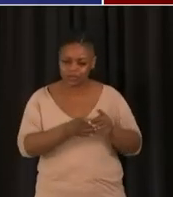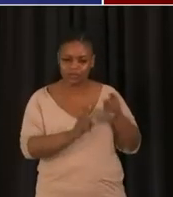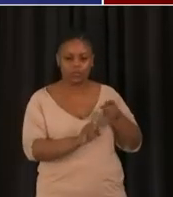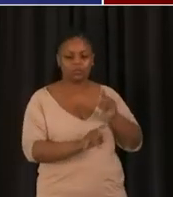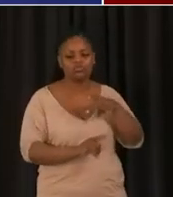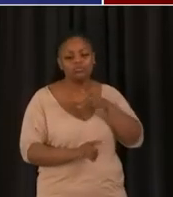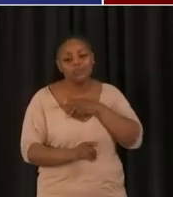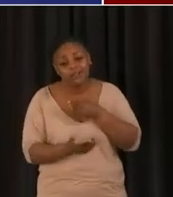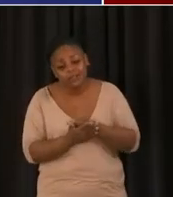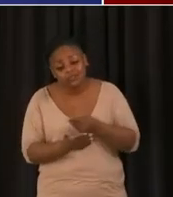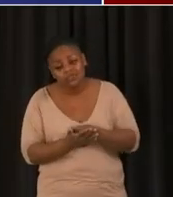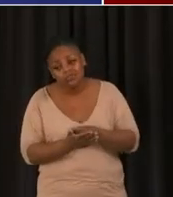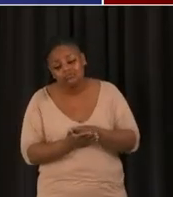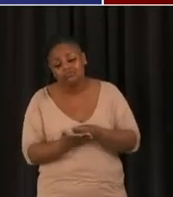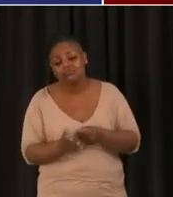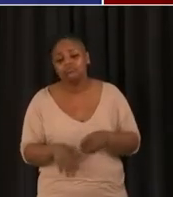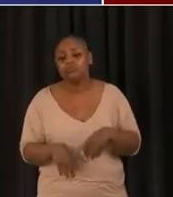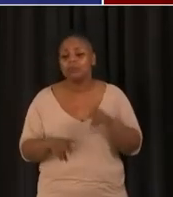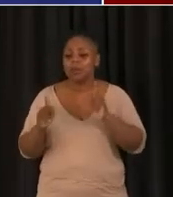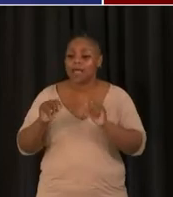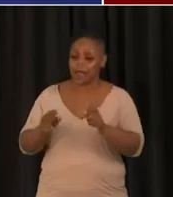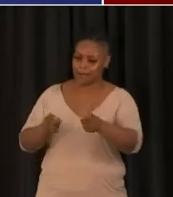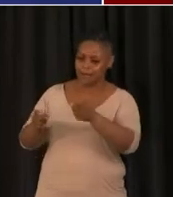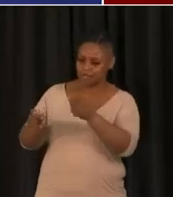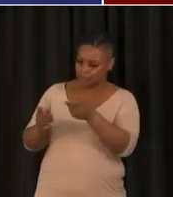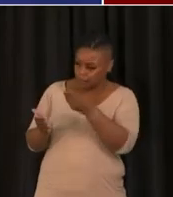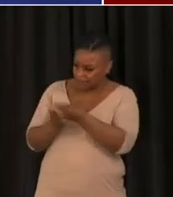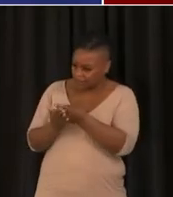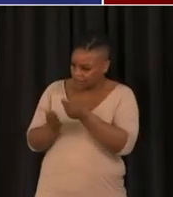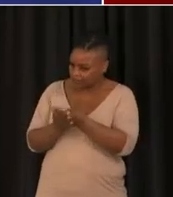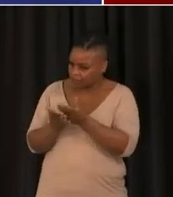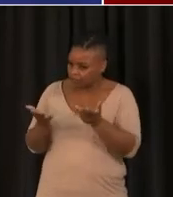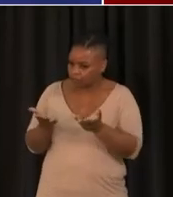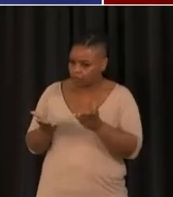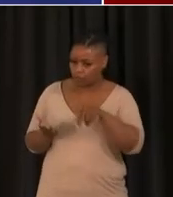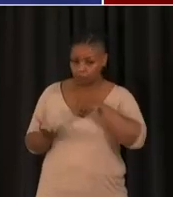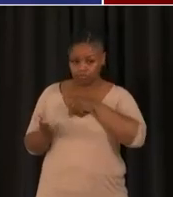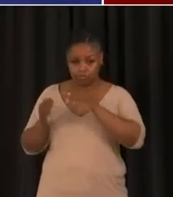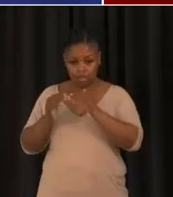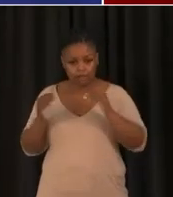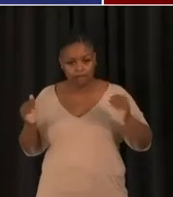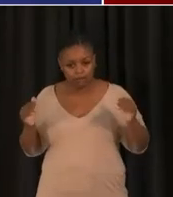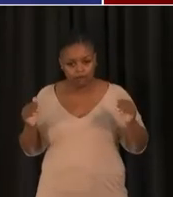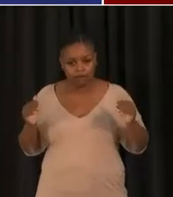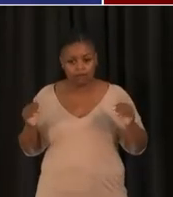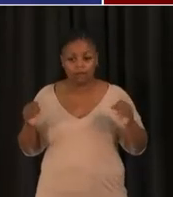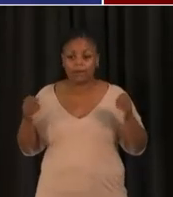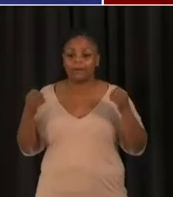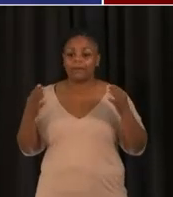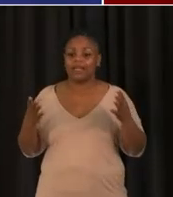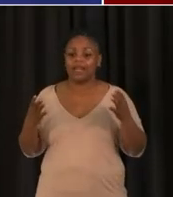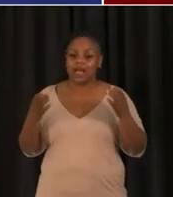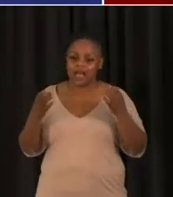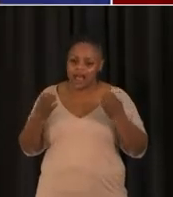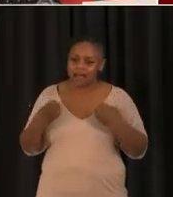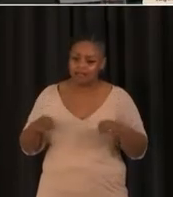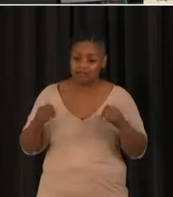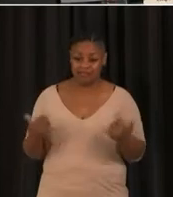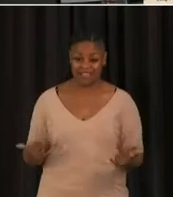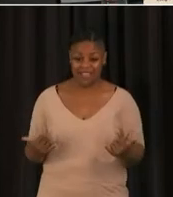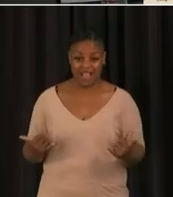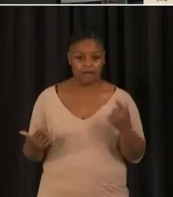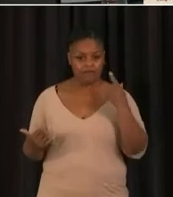to share with you information about our agency and our programs that we offer through the Office of Financial Empowerment and Education at